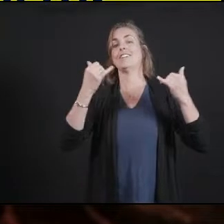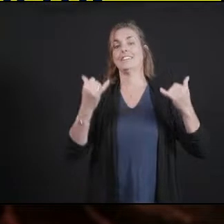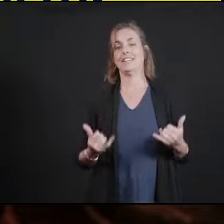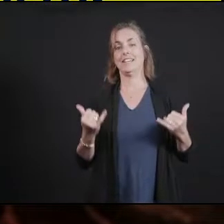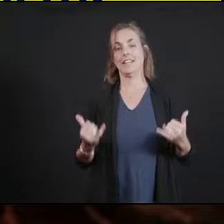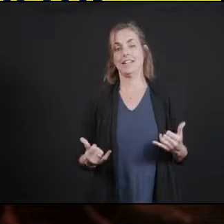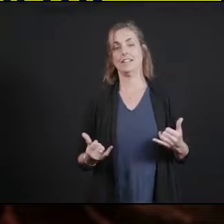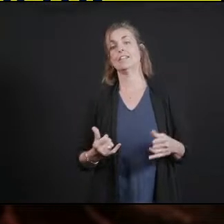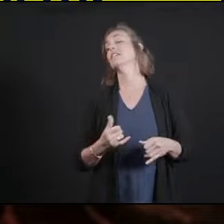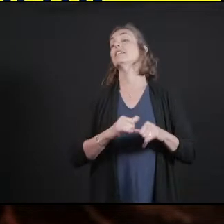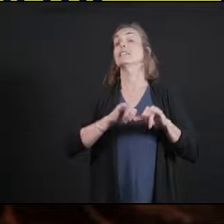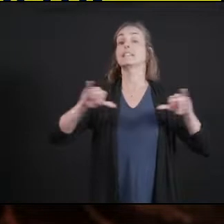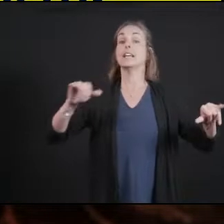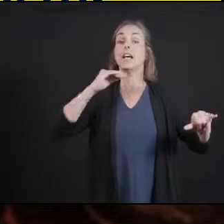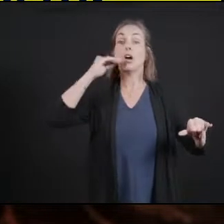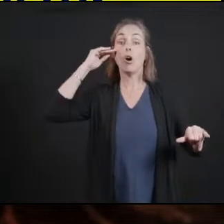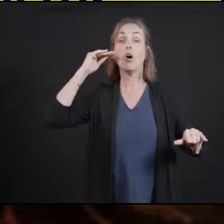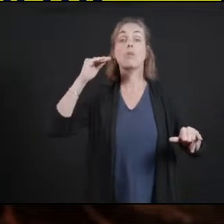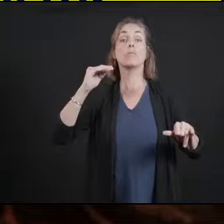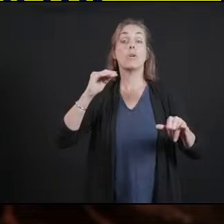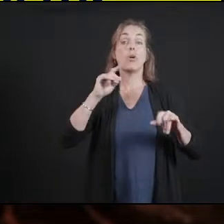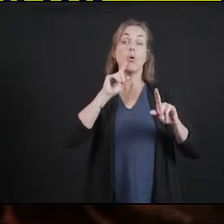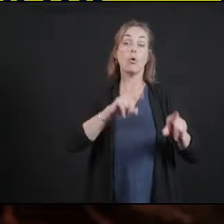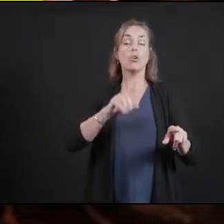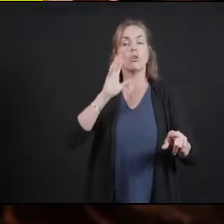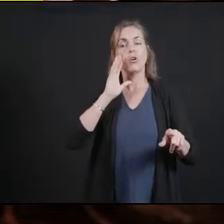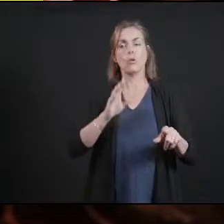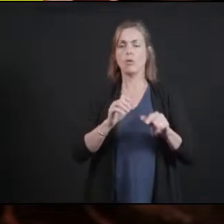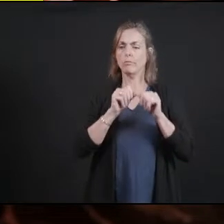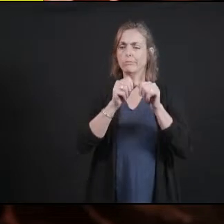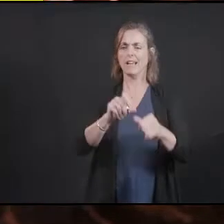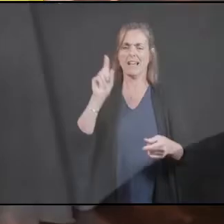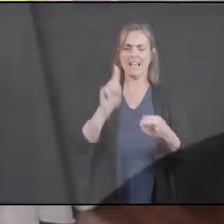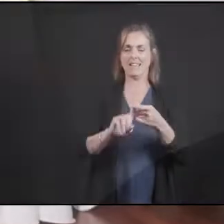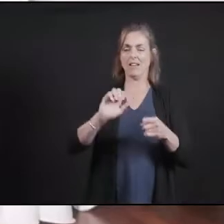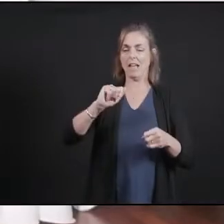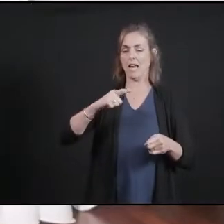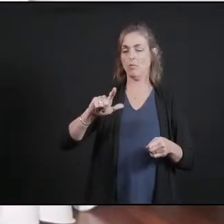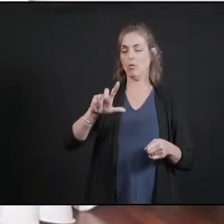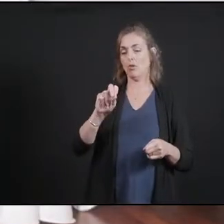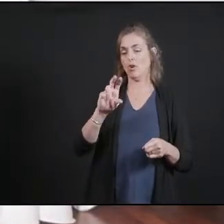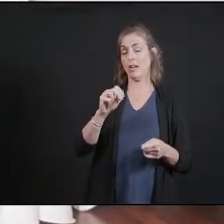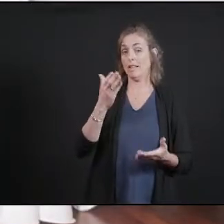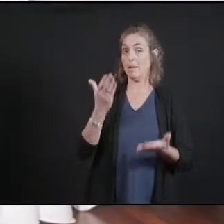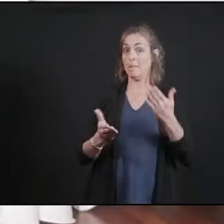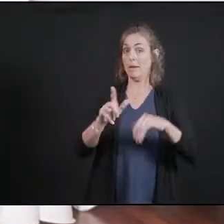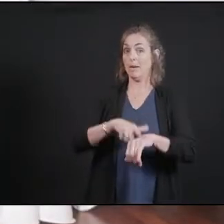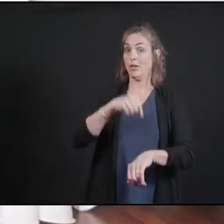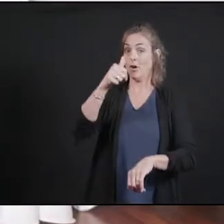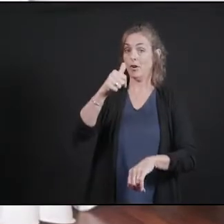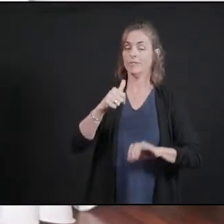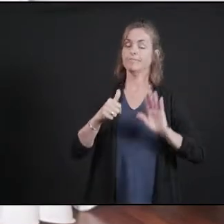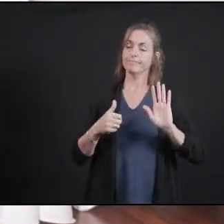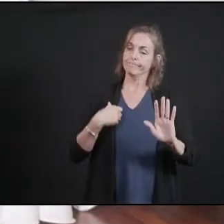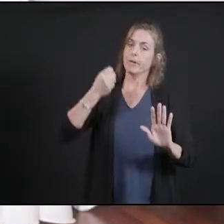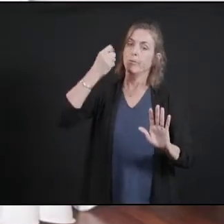closing all beaches in the territory for the next 2 weeks, effective today.